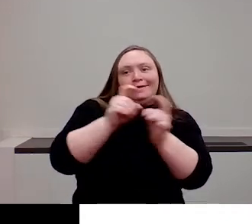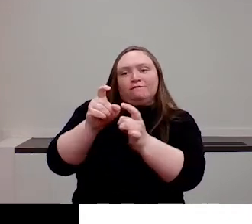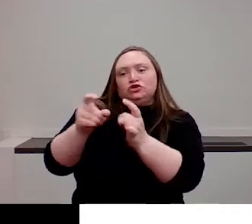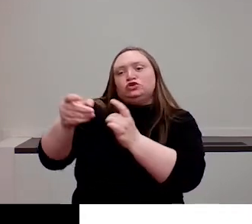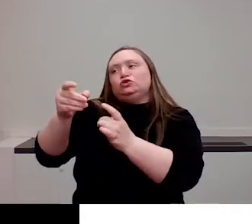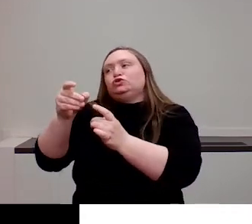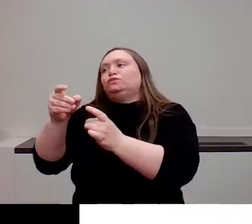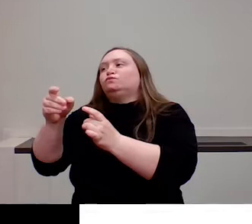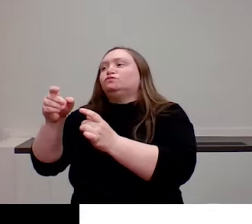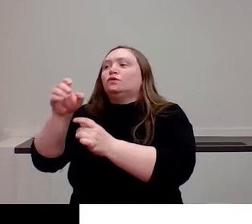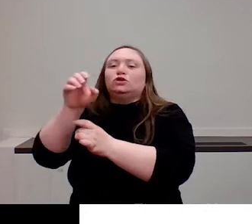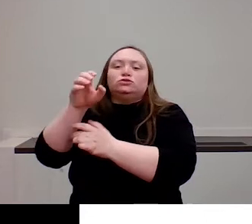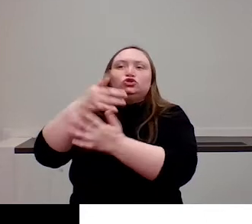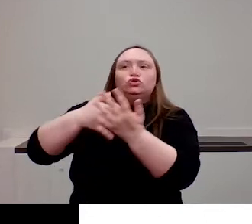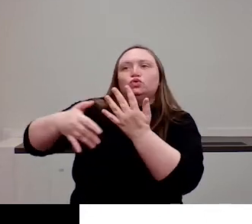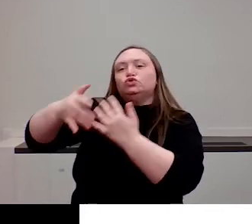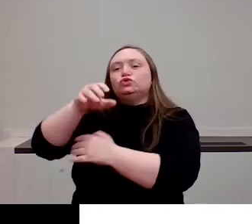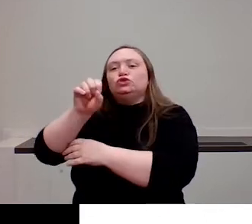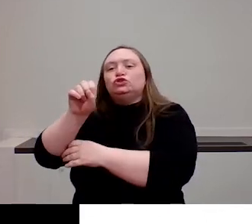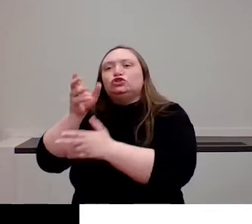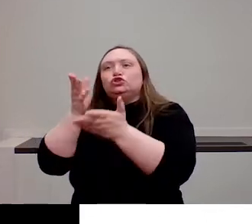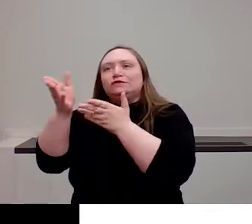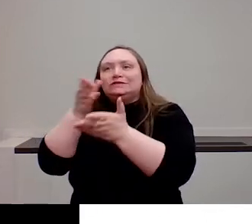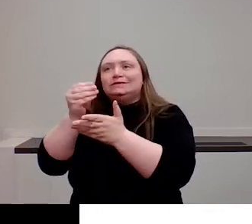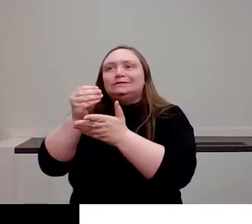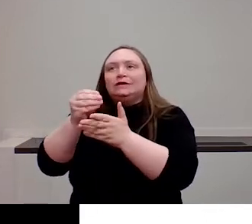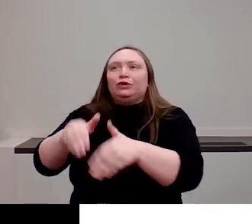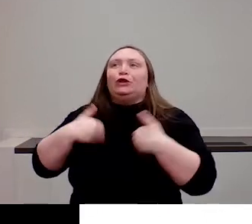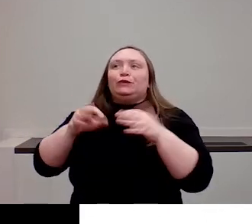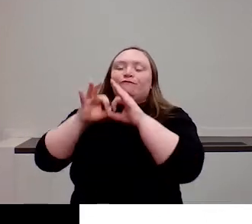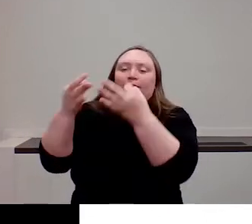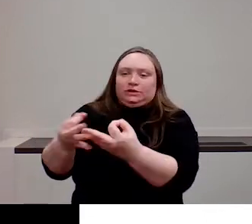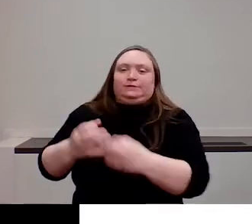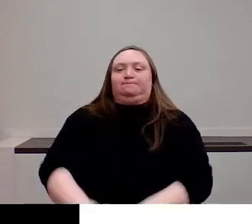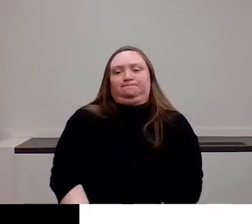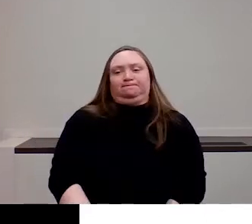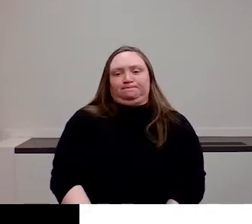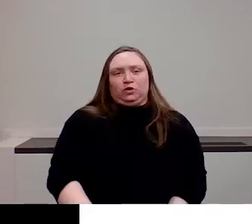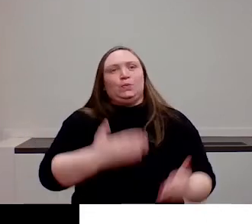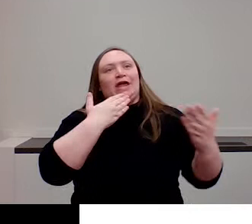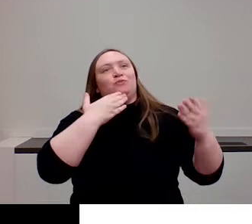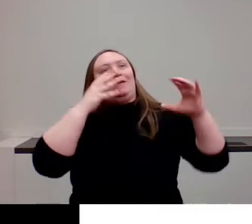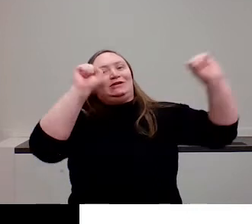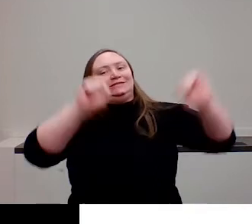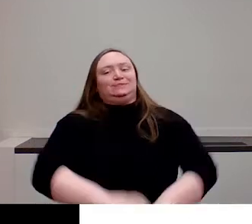services, mental health services, and youth enrichment. Thank you, Madam President.